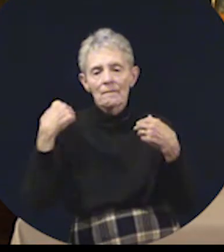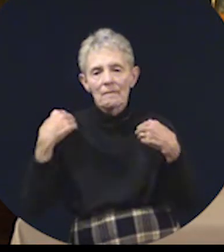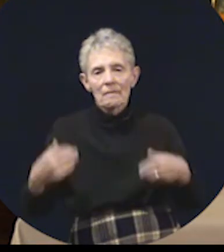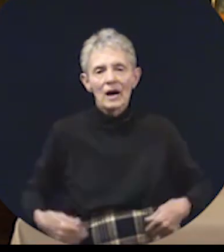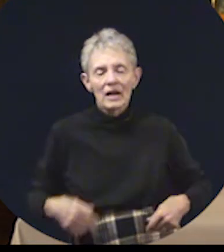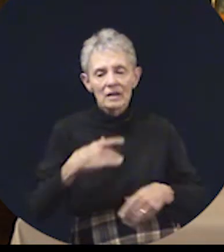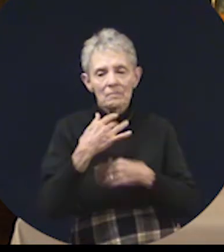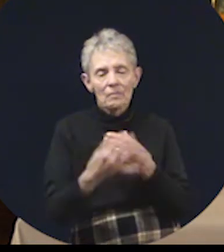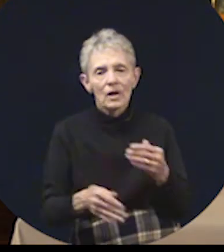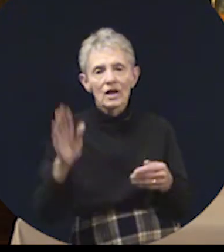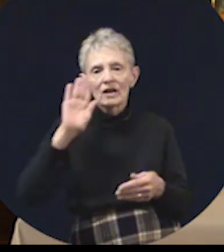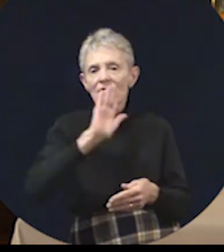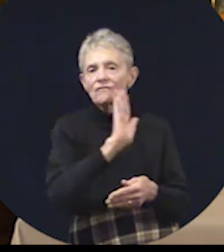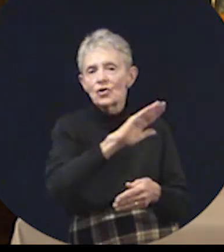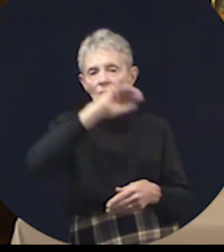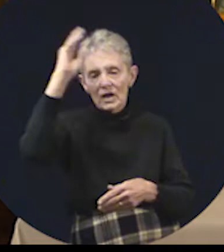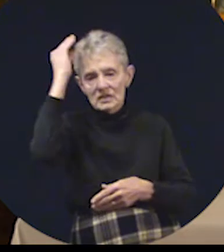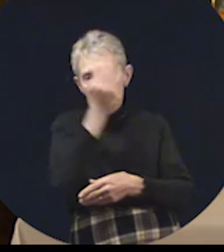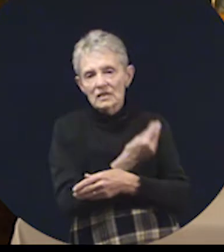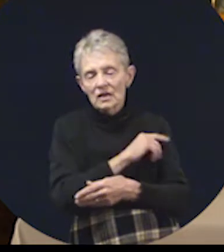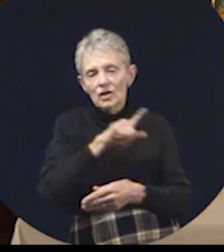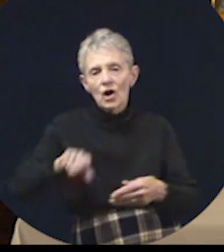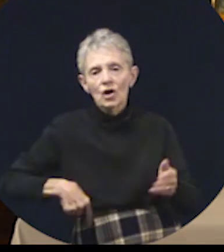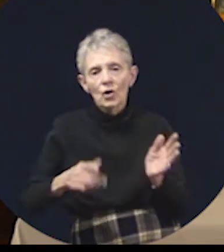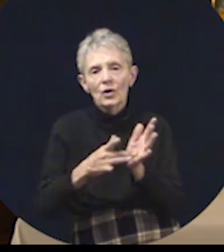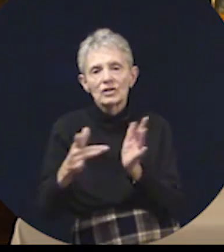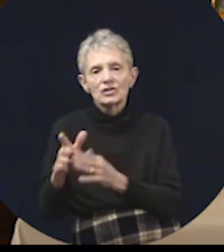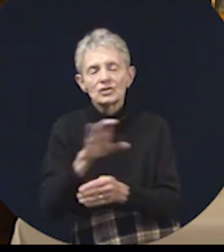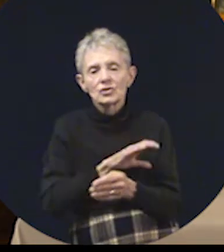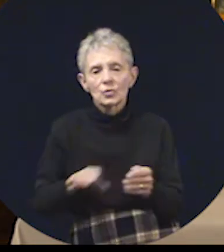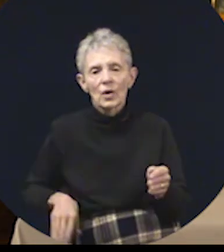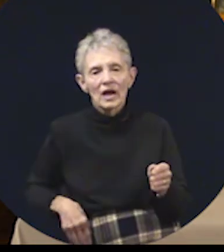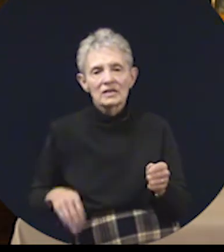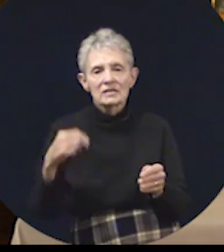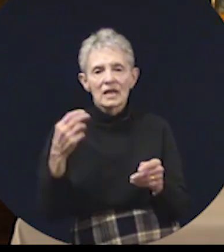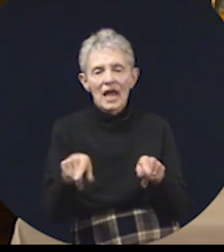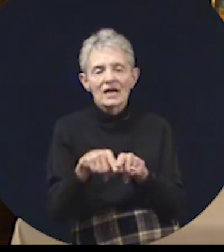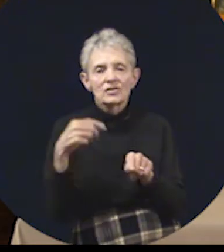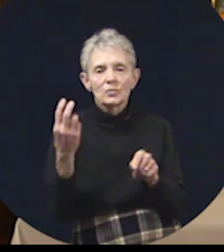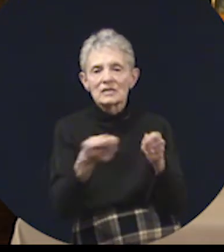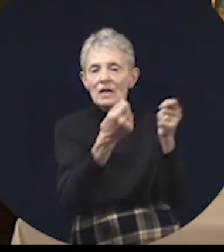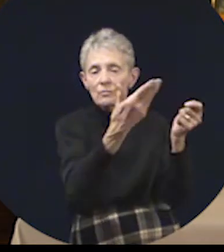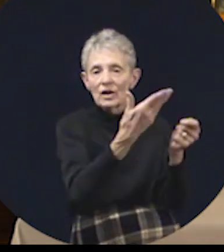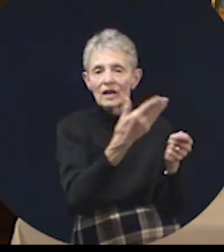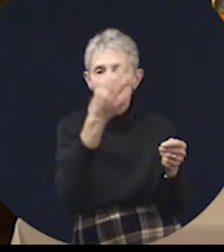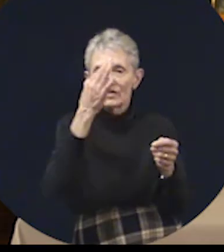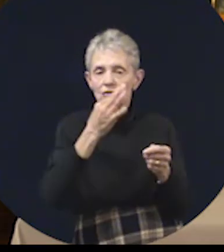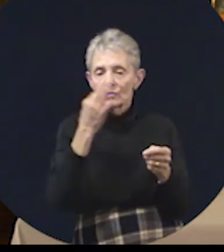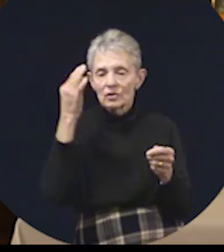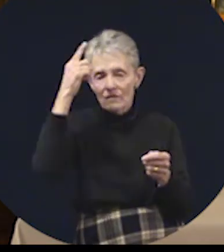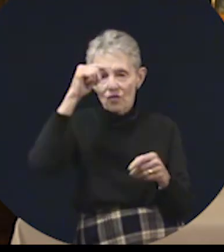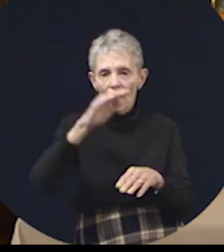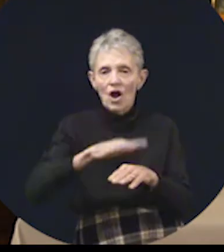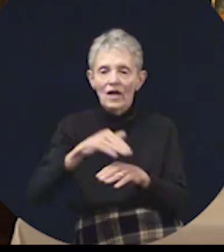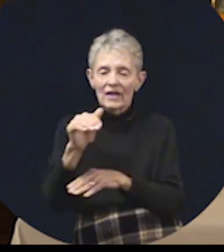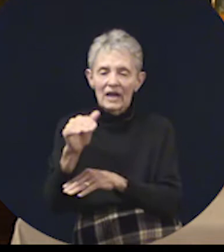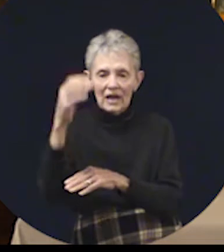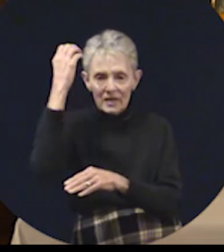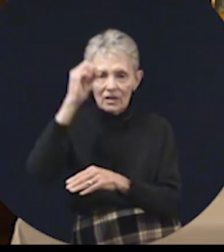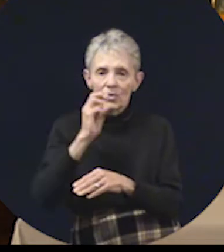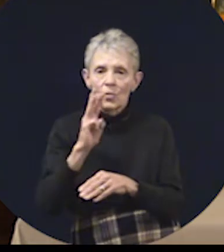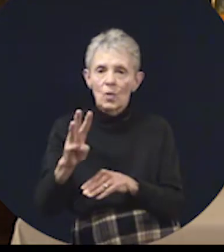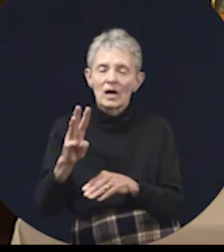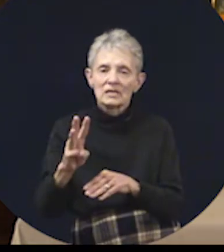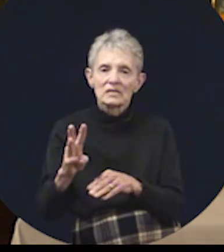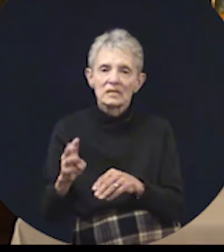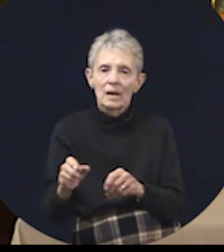Christ, at whose command we celebrate this Eucharist. For on the night when he was betrayed, he himself